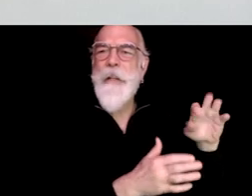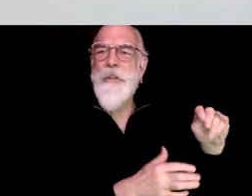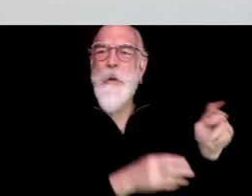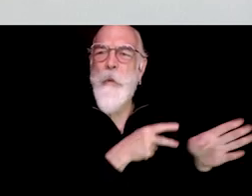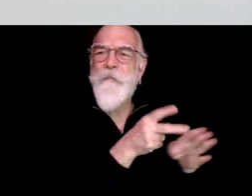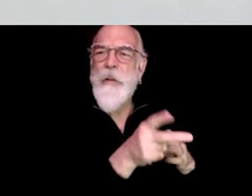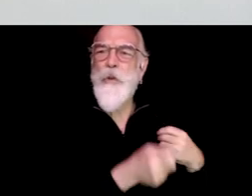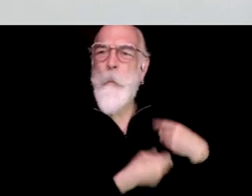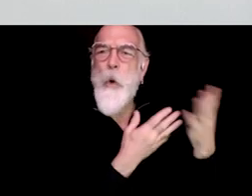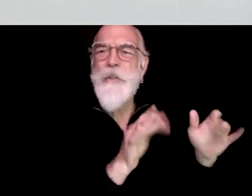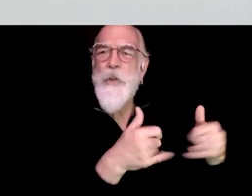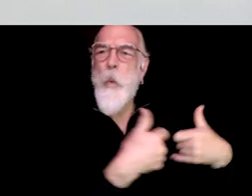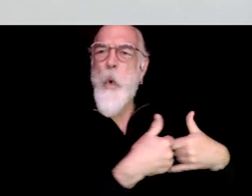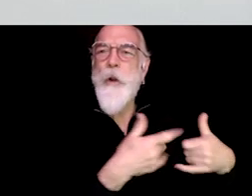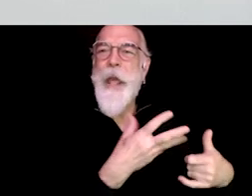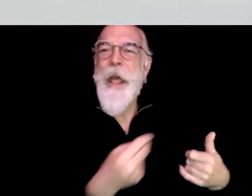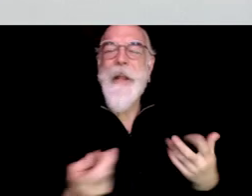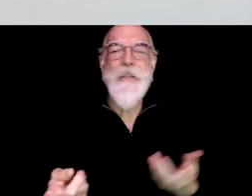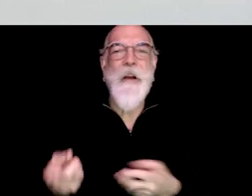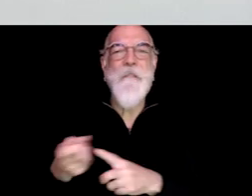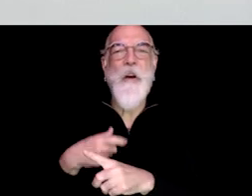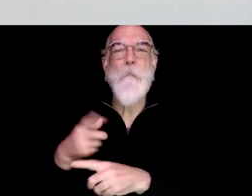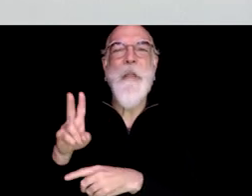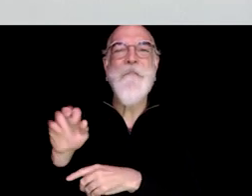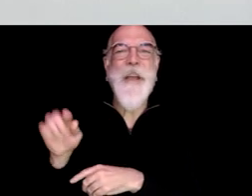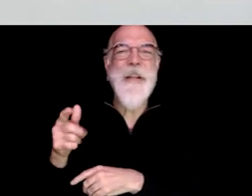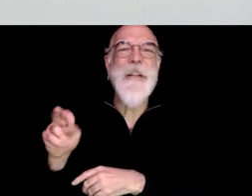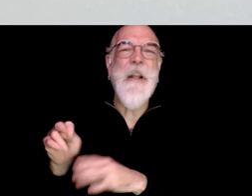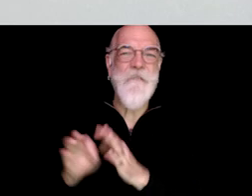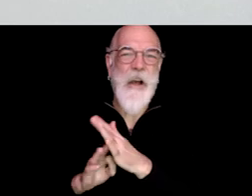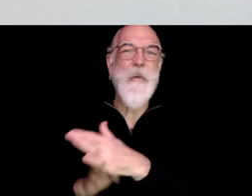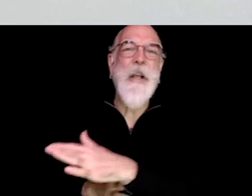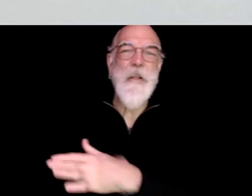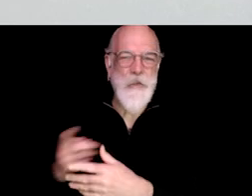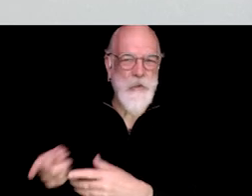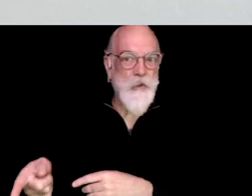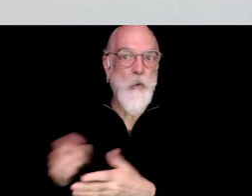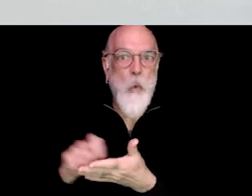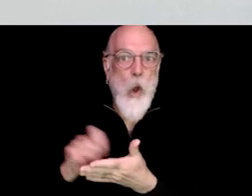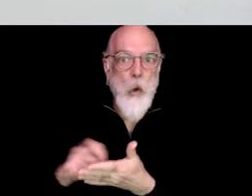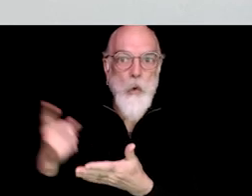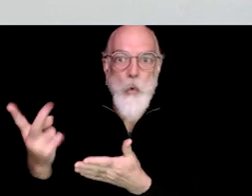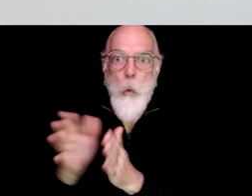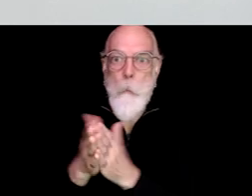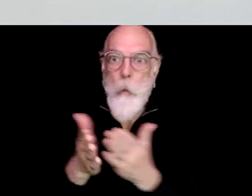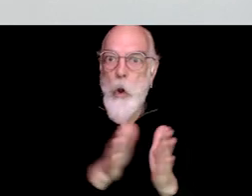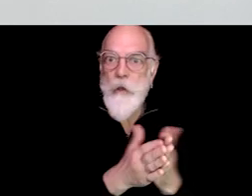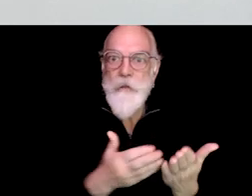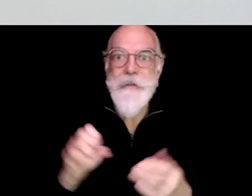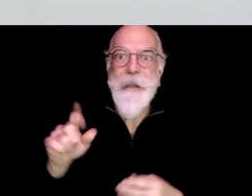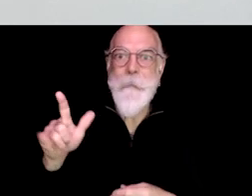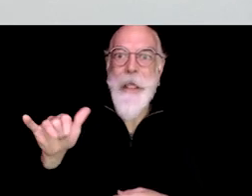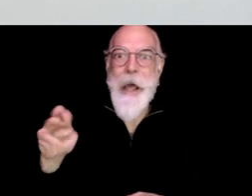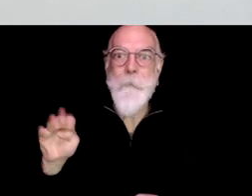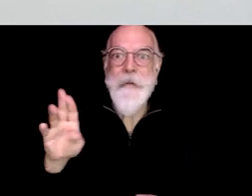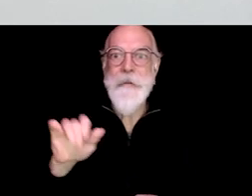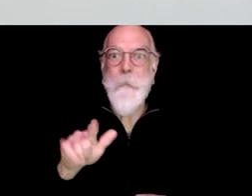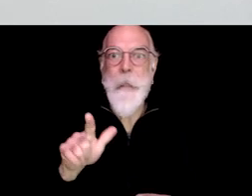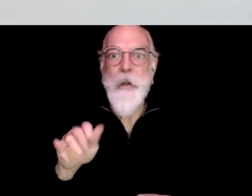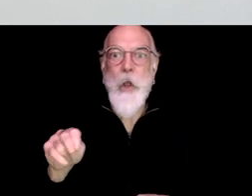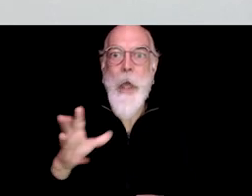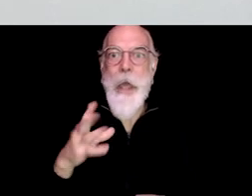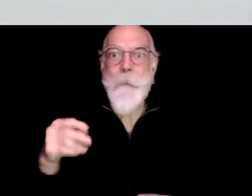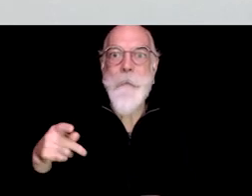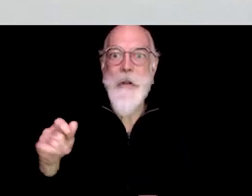and fellowships from INAPO and the Vaden Foundation. She is the author of two poetry collections, Sublime Subliminal and Patriarchy